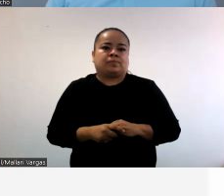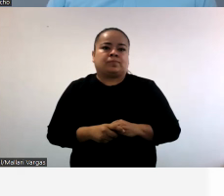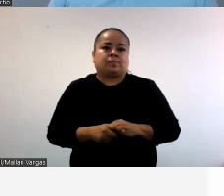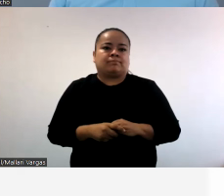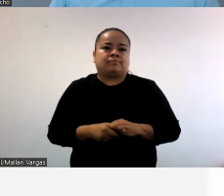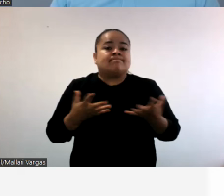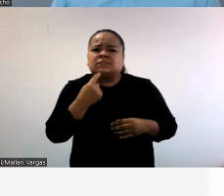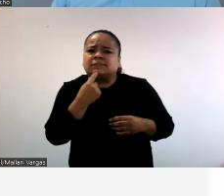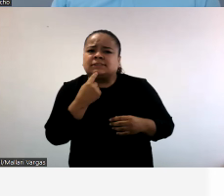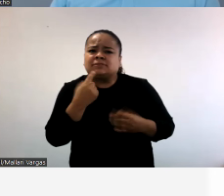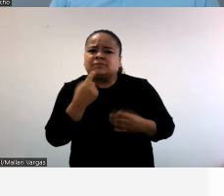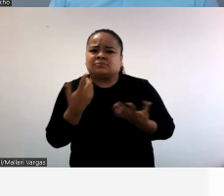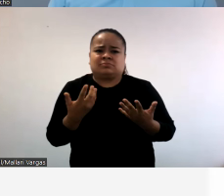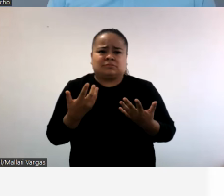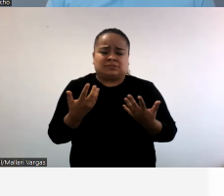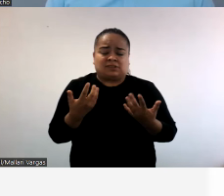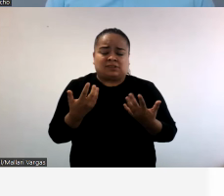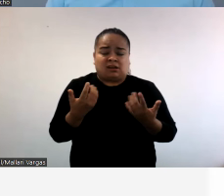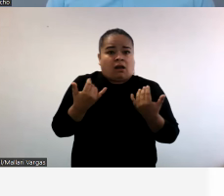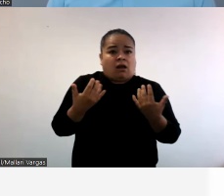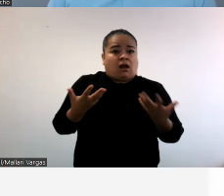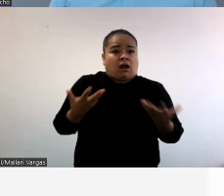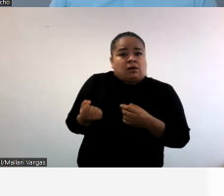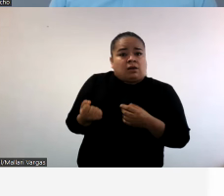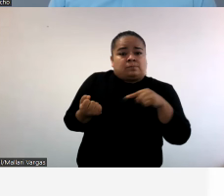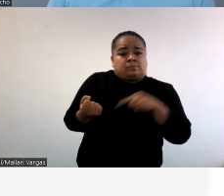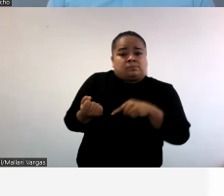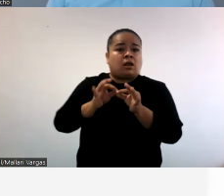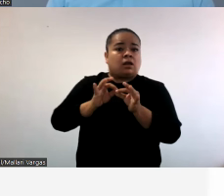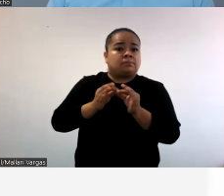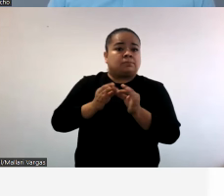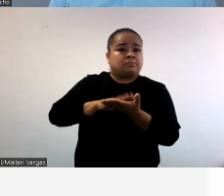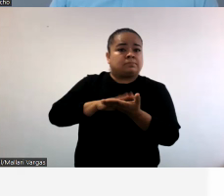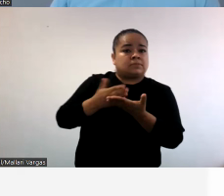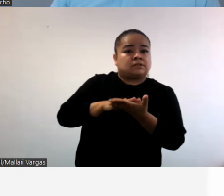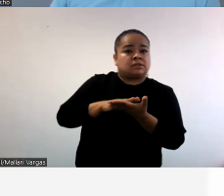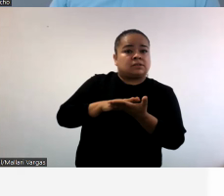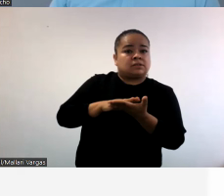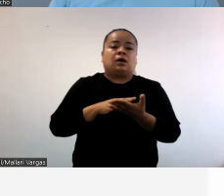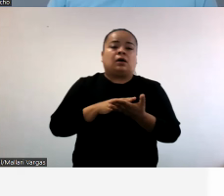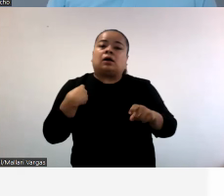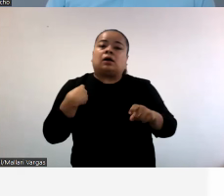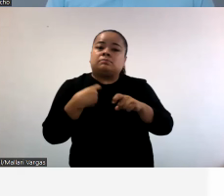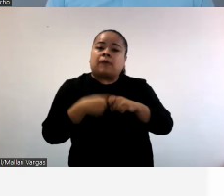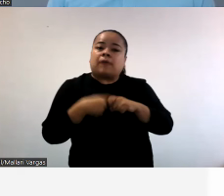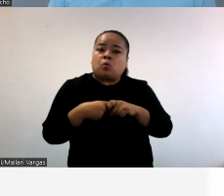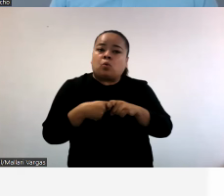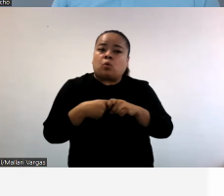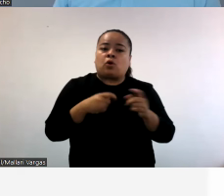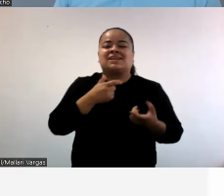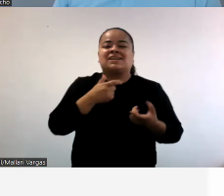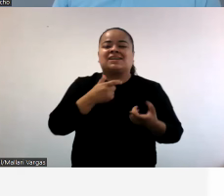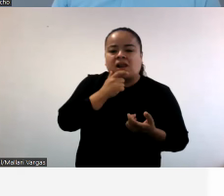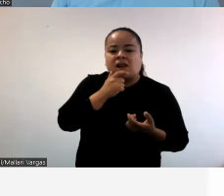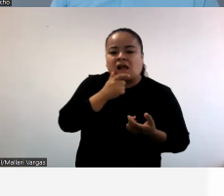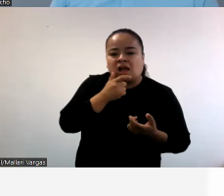from Guatemala. We do have simultaneous interpretation, both for Spanish, English, Portuguese, and